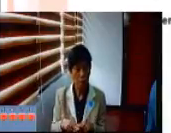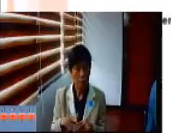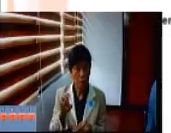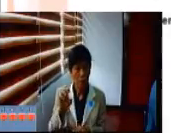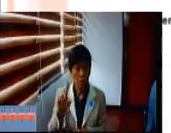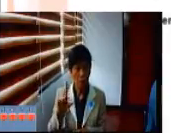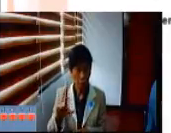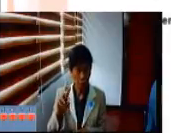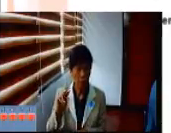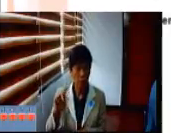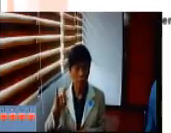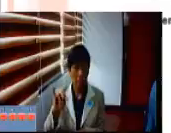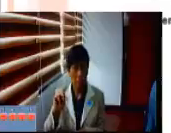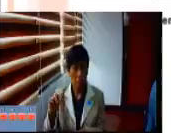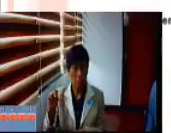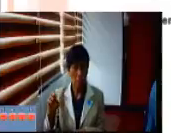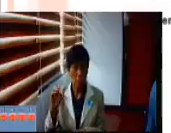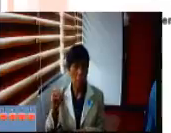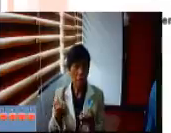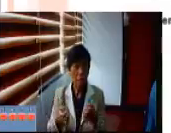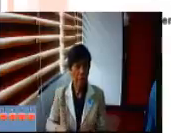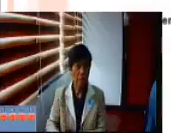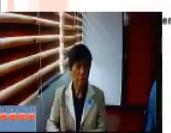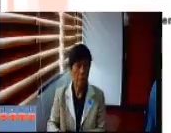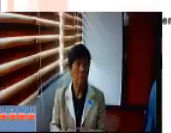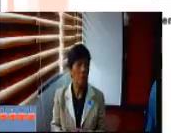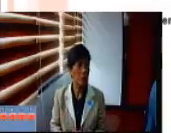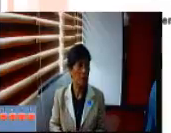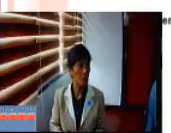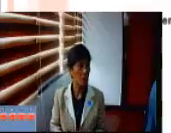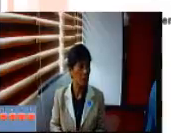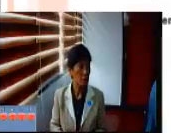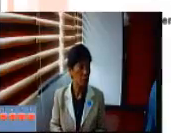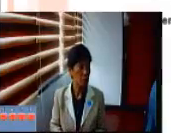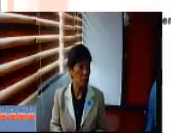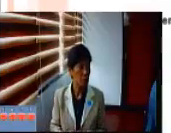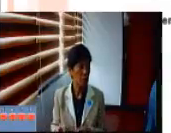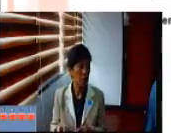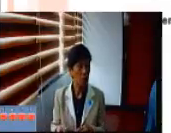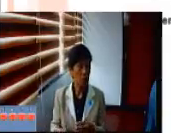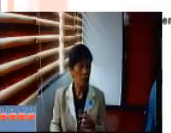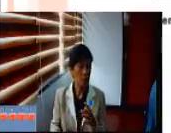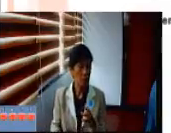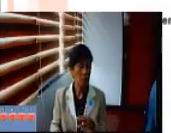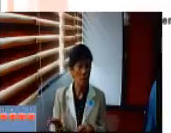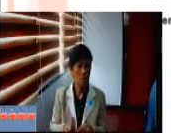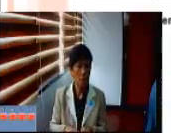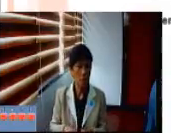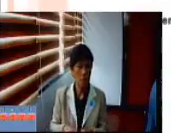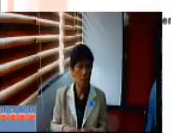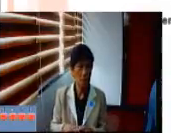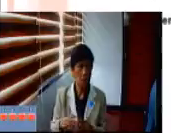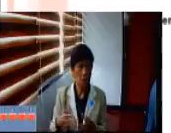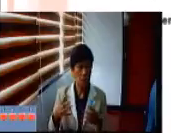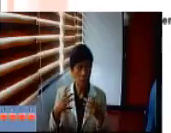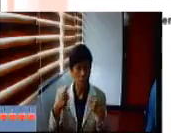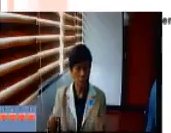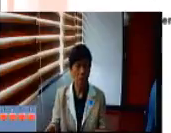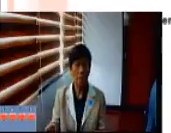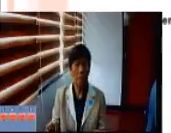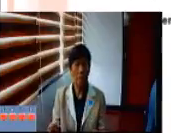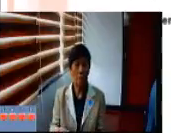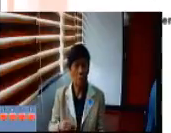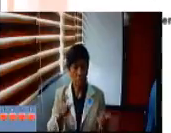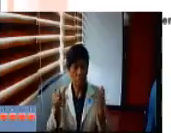events. Increase in El Nino events and increase in the intensity of El Nino events. Yun po